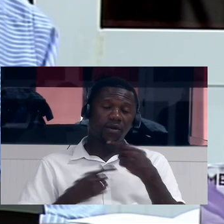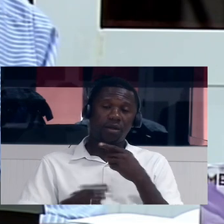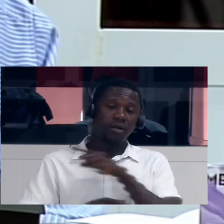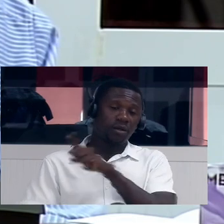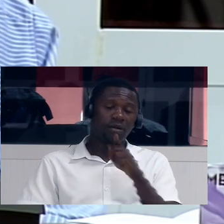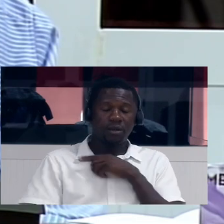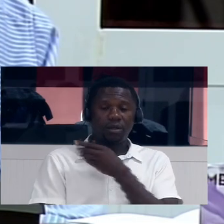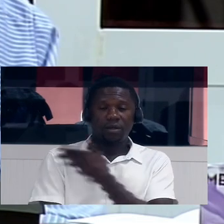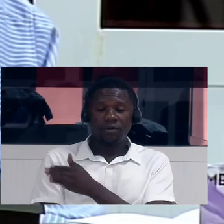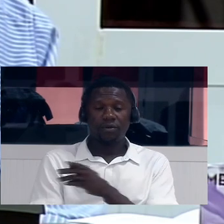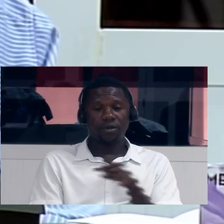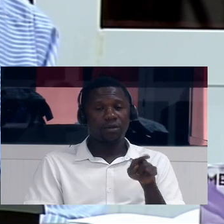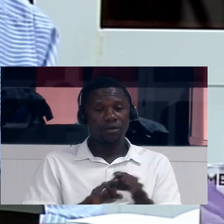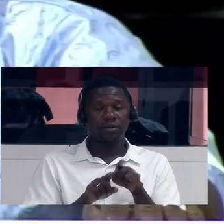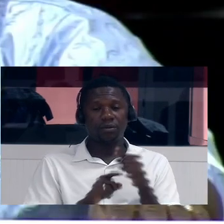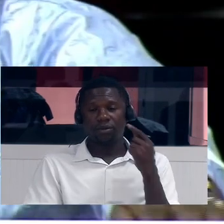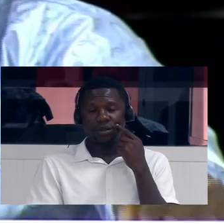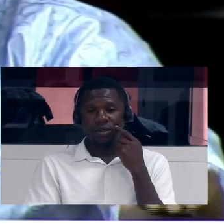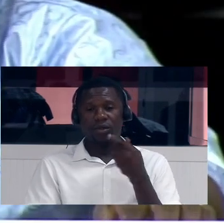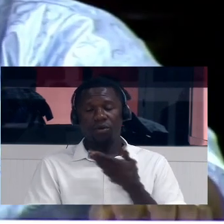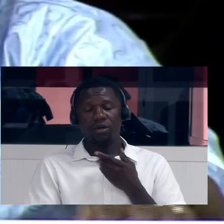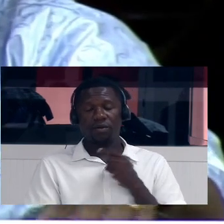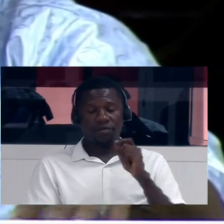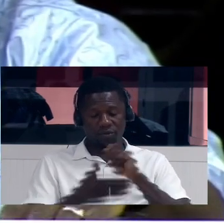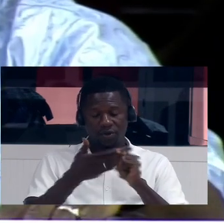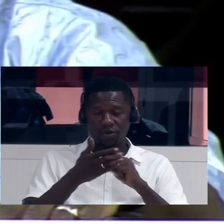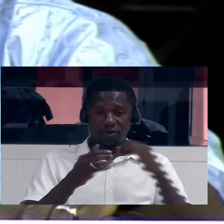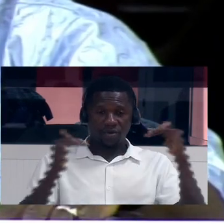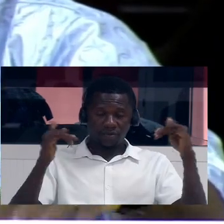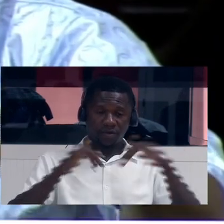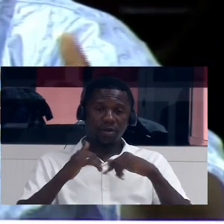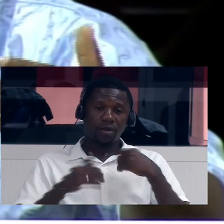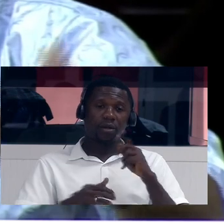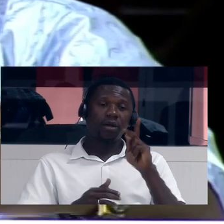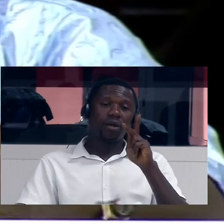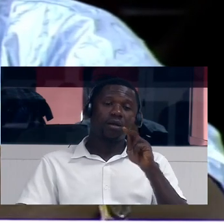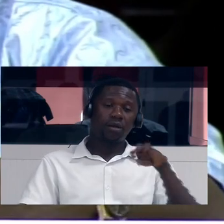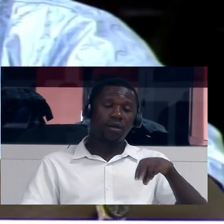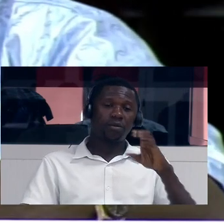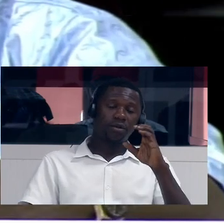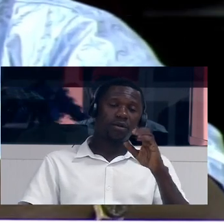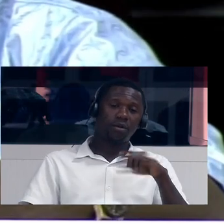day. There was a press conference at KMC by Gamsu. So